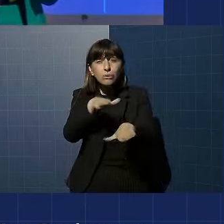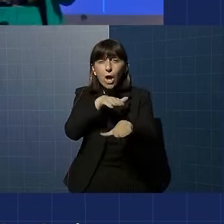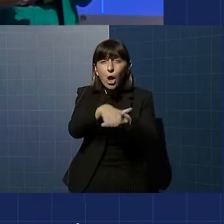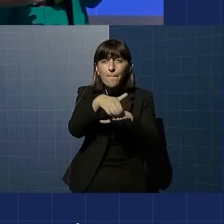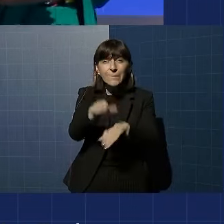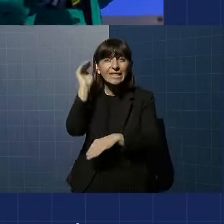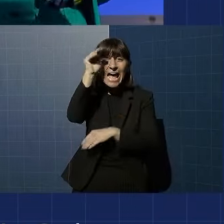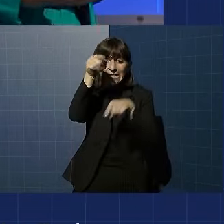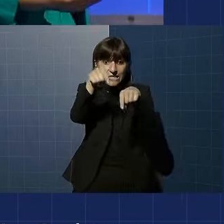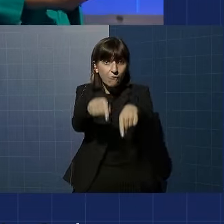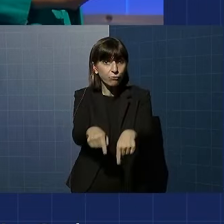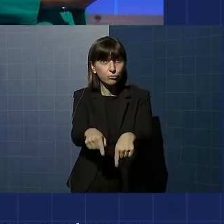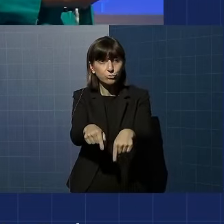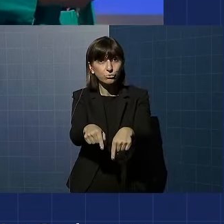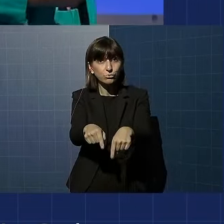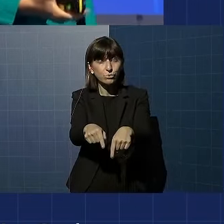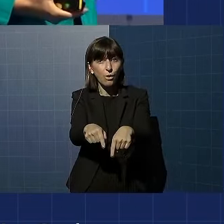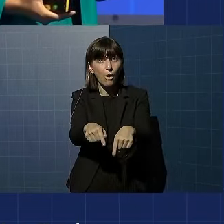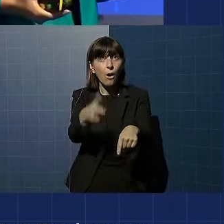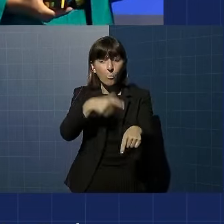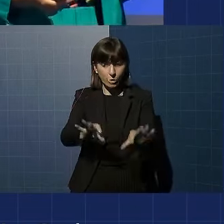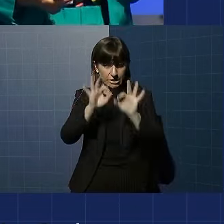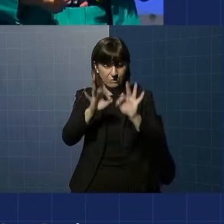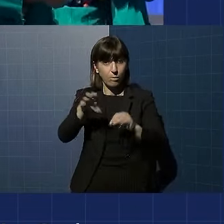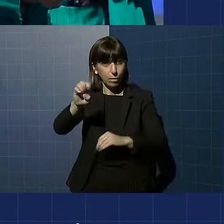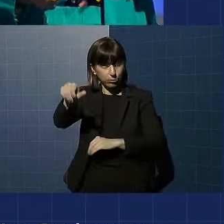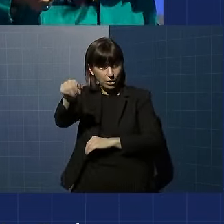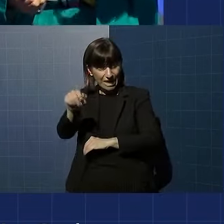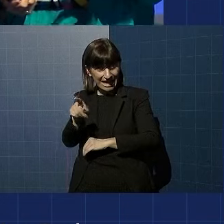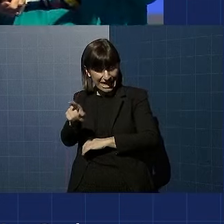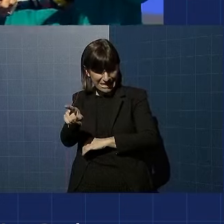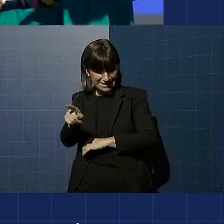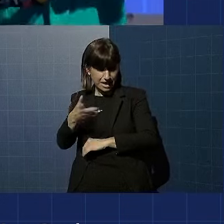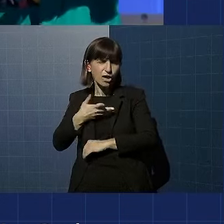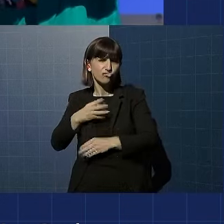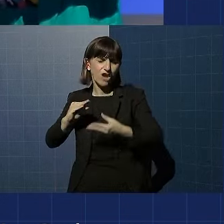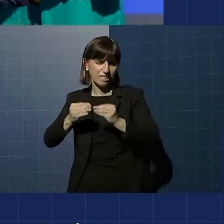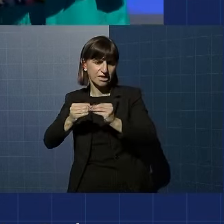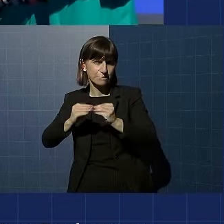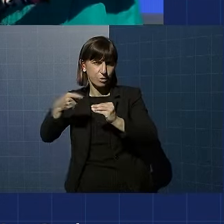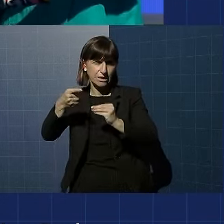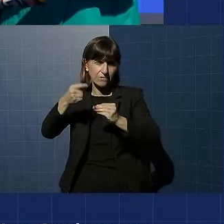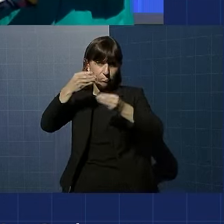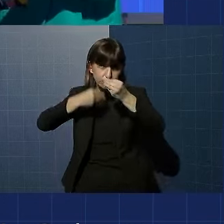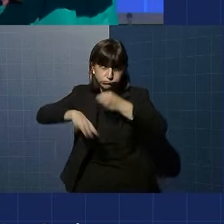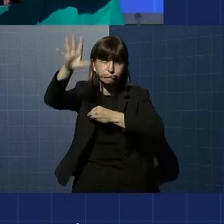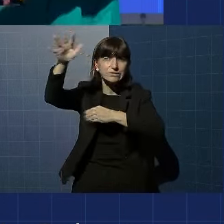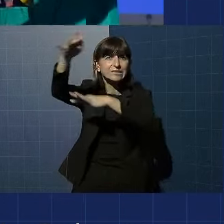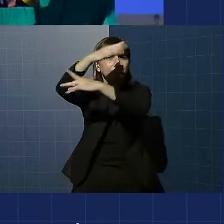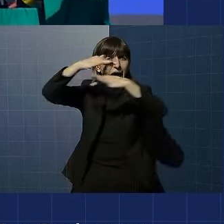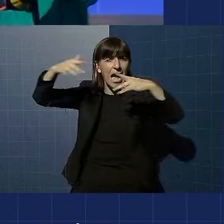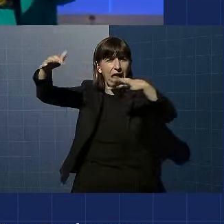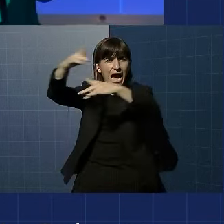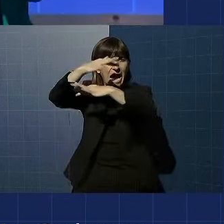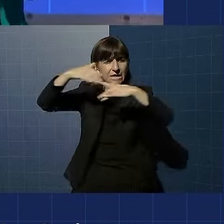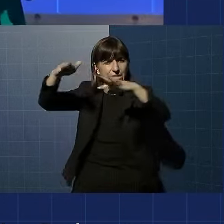fly to space to help us, is 3D bioprinting. So basically it is printing cells and tissues with a